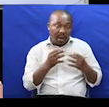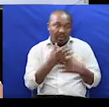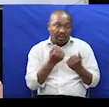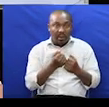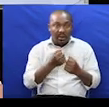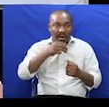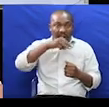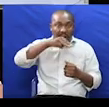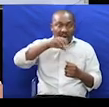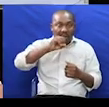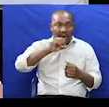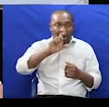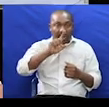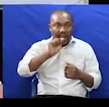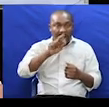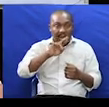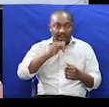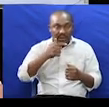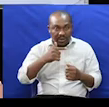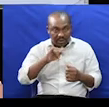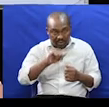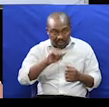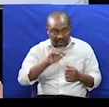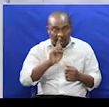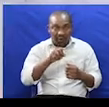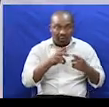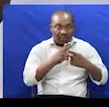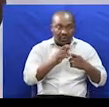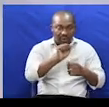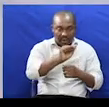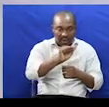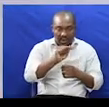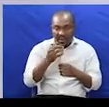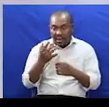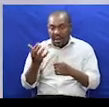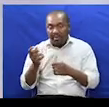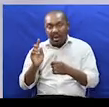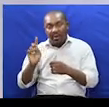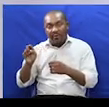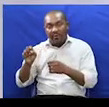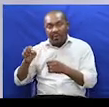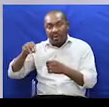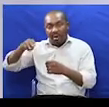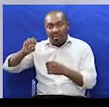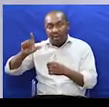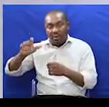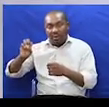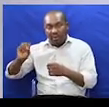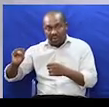of solution A and the volume of solution A, what will be the equation? So for solution A,